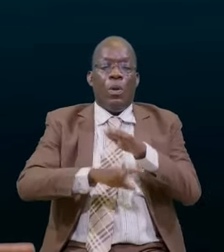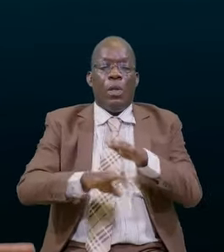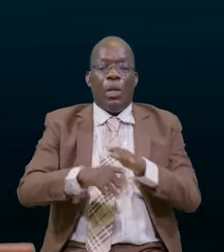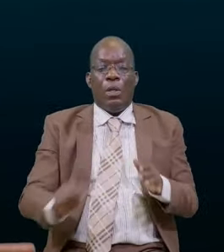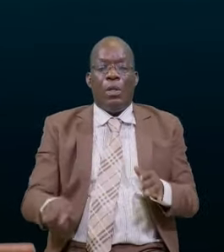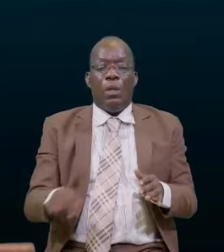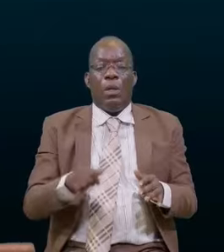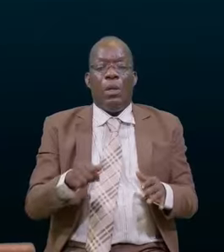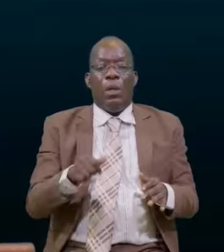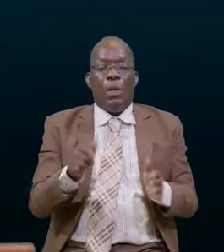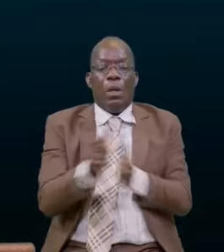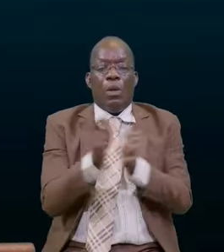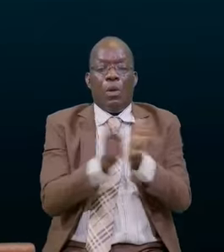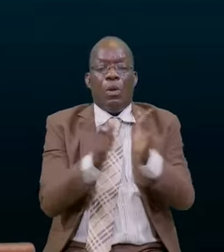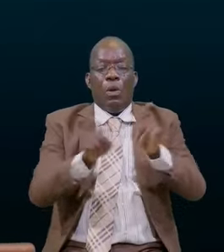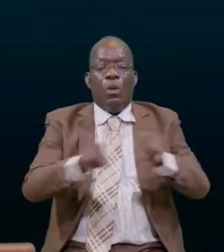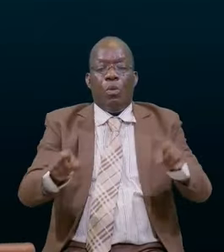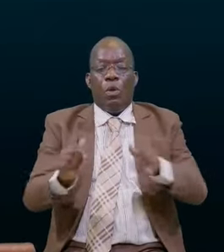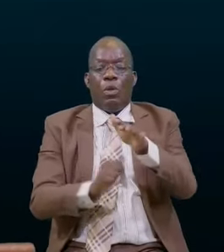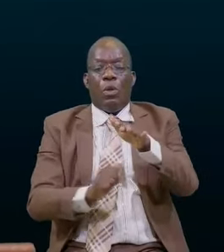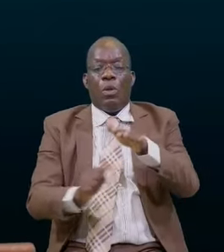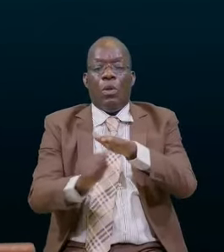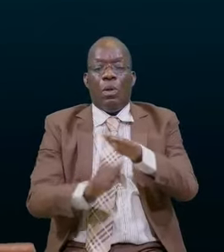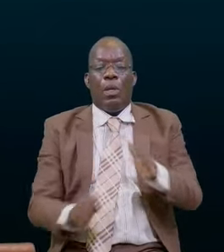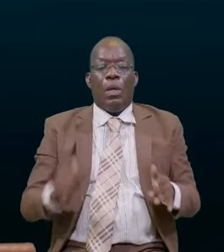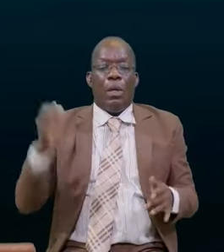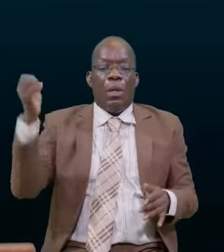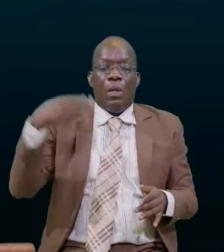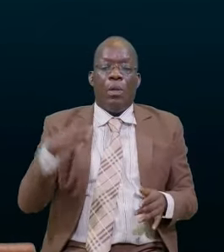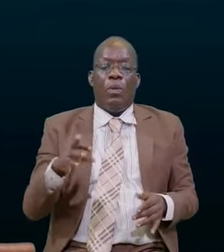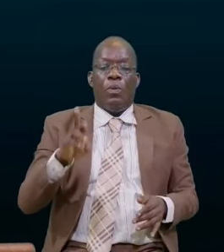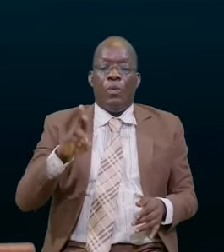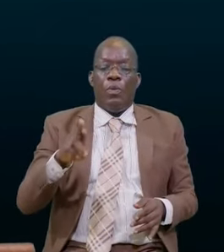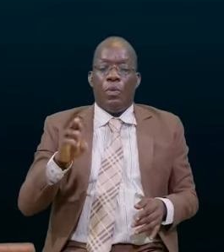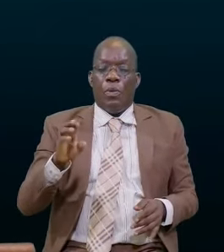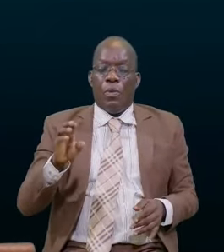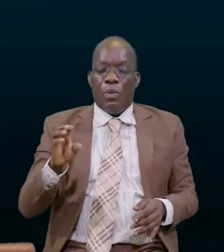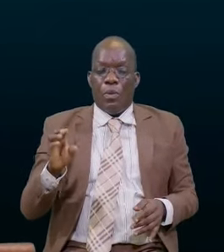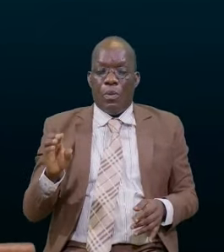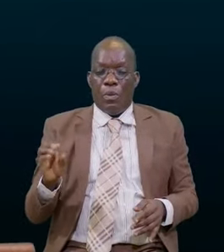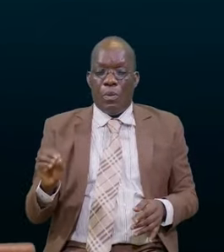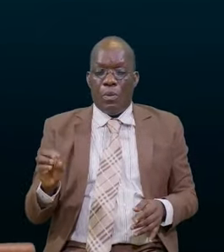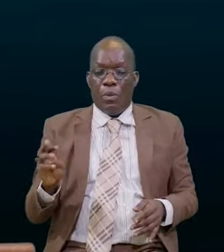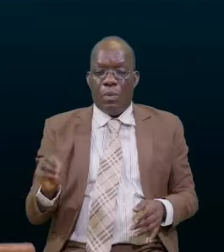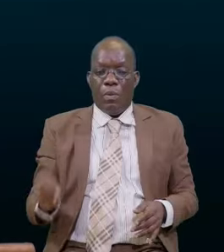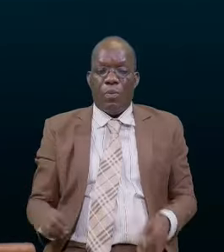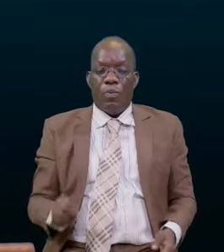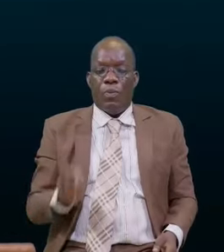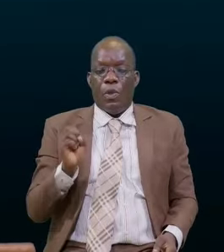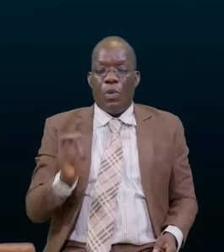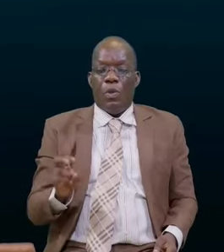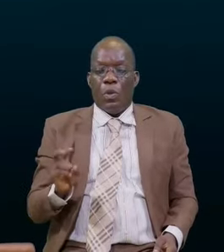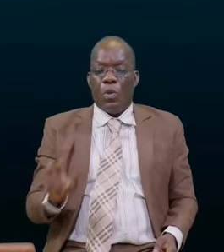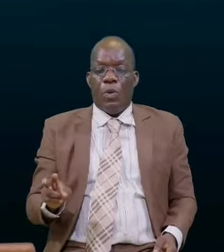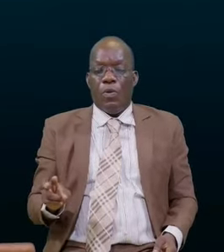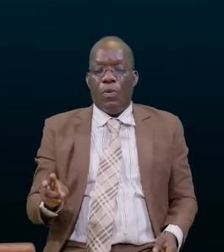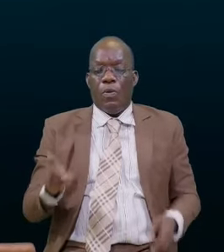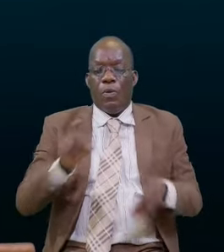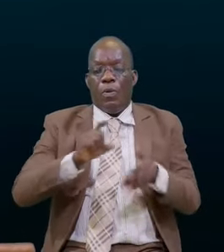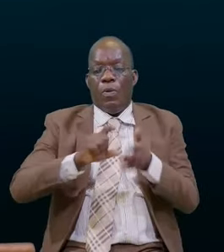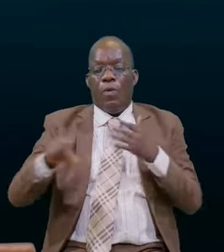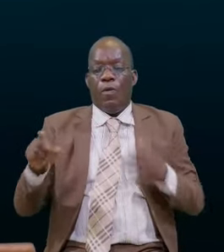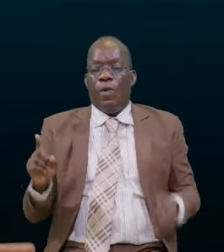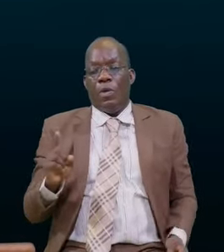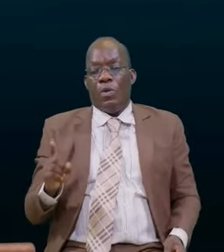of chapter Romans 12 vers verse one Romans 12 I read verse one I